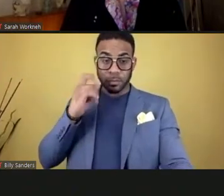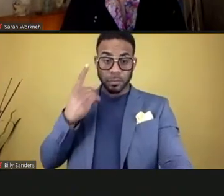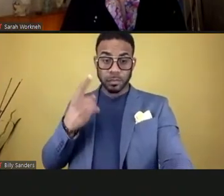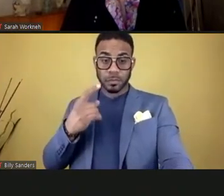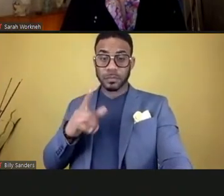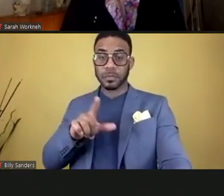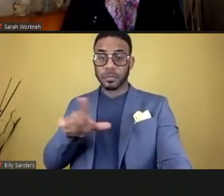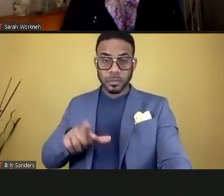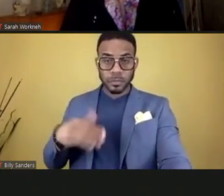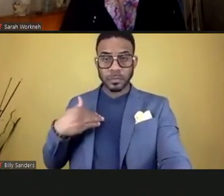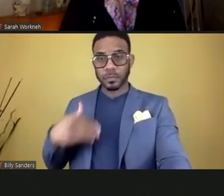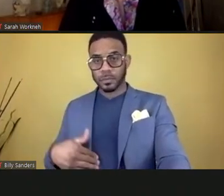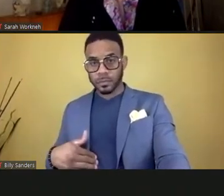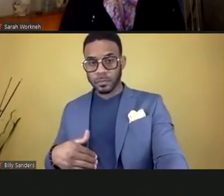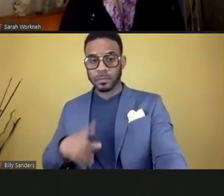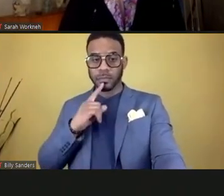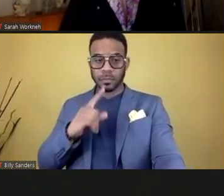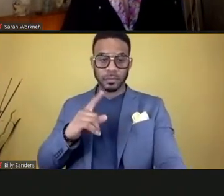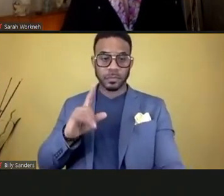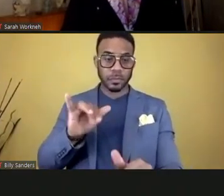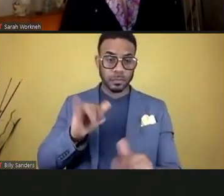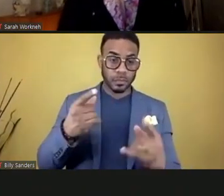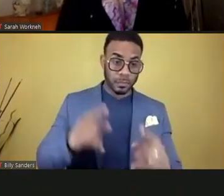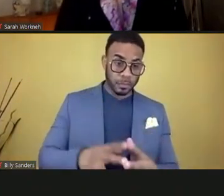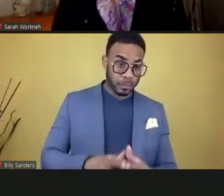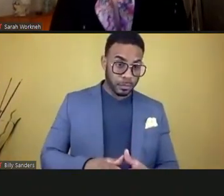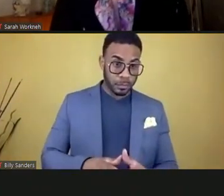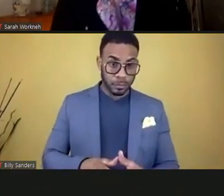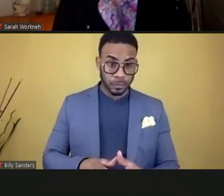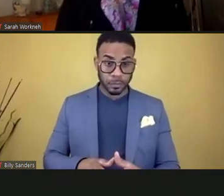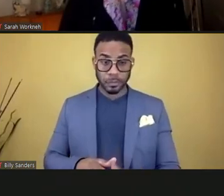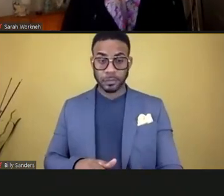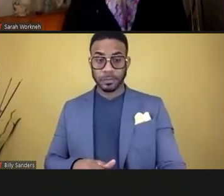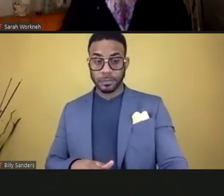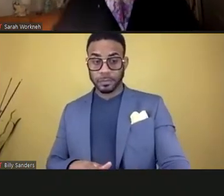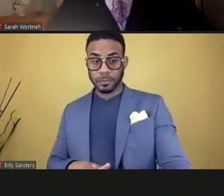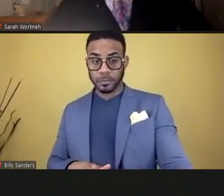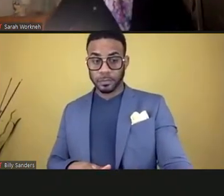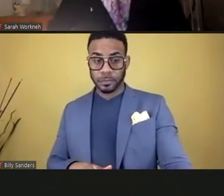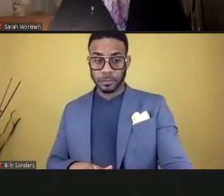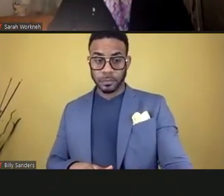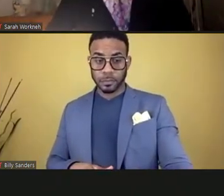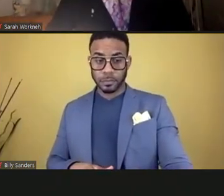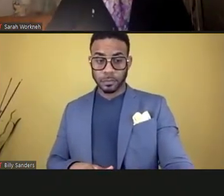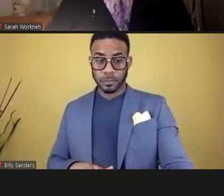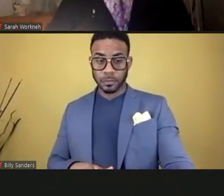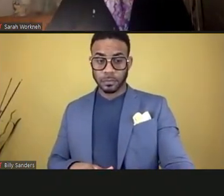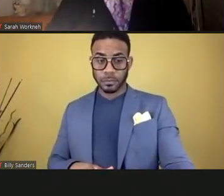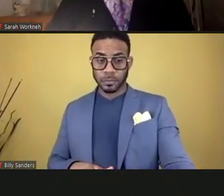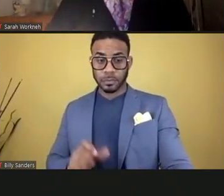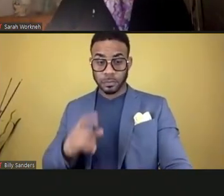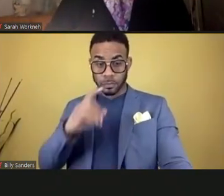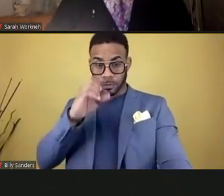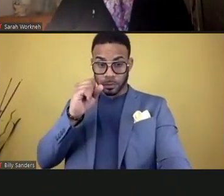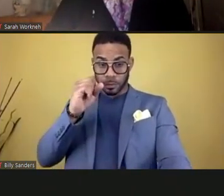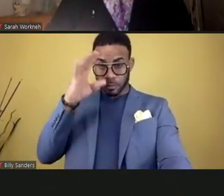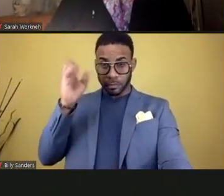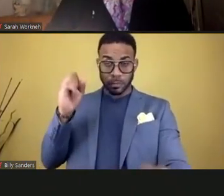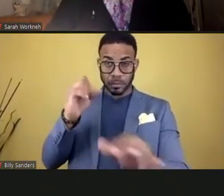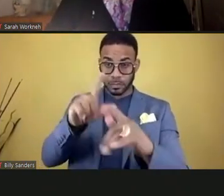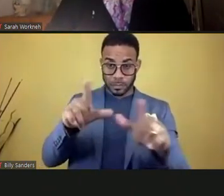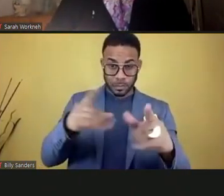locations, bodies, beings in which that happens. And to imagine like, you know, a land steward